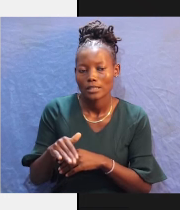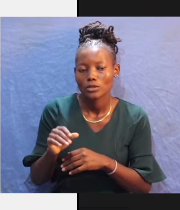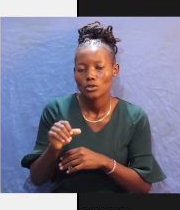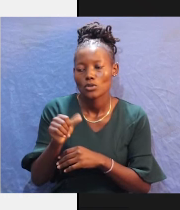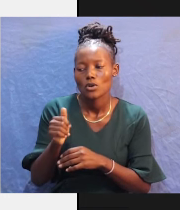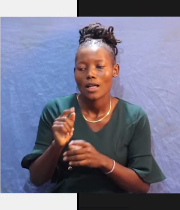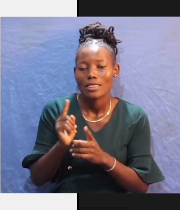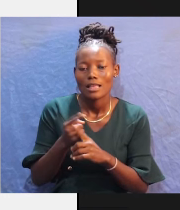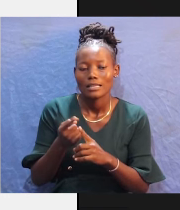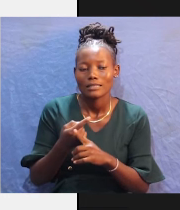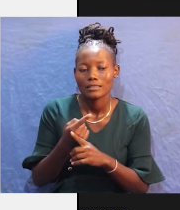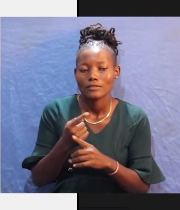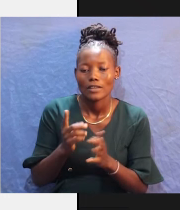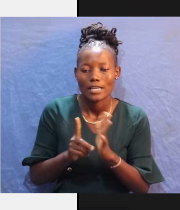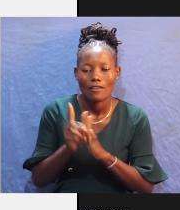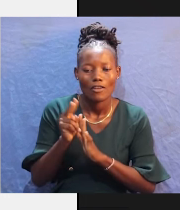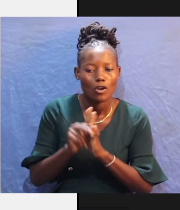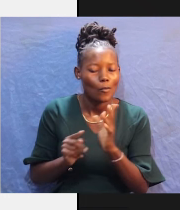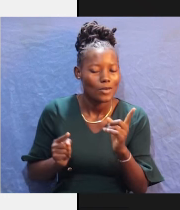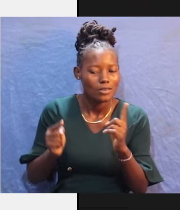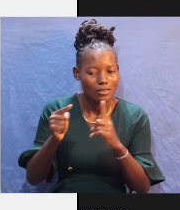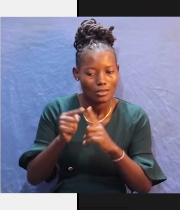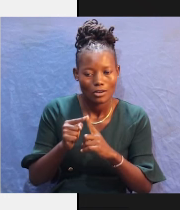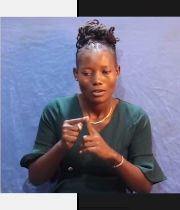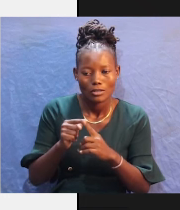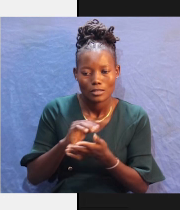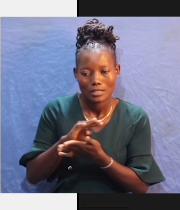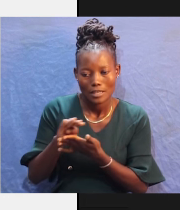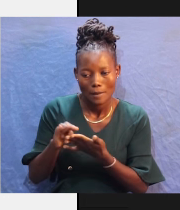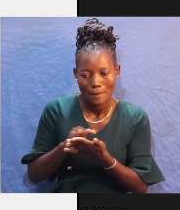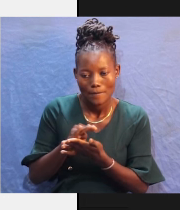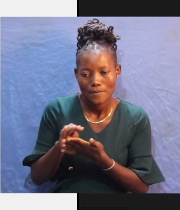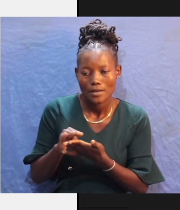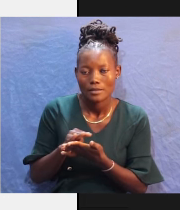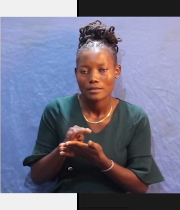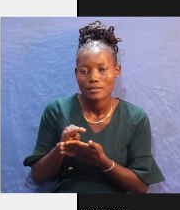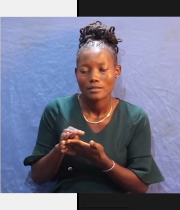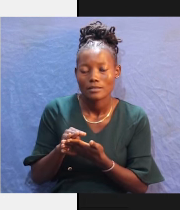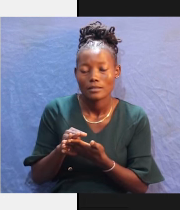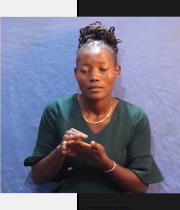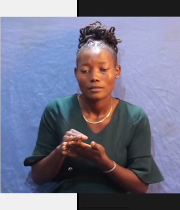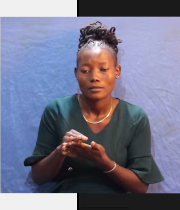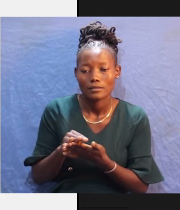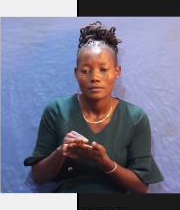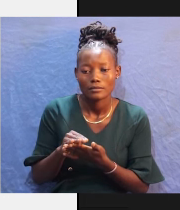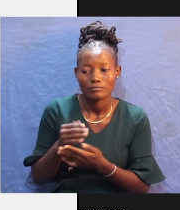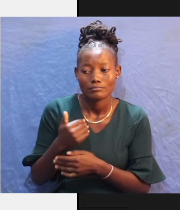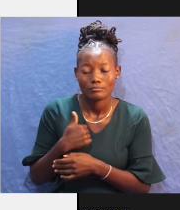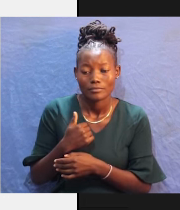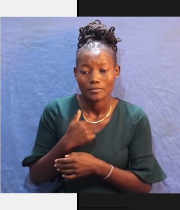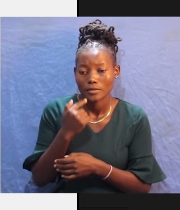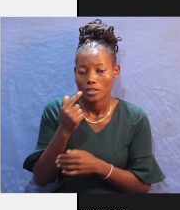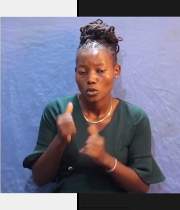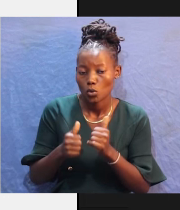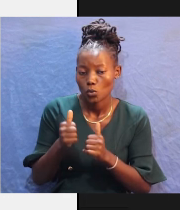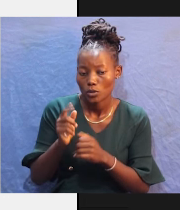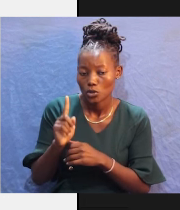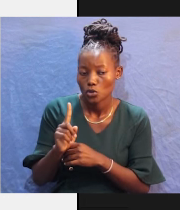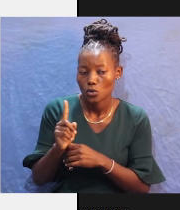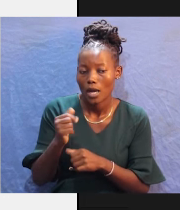formed these 17 goals, and they said until 2030, we will have no